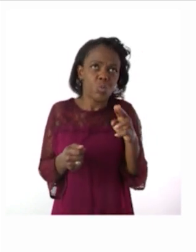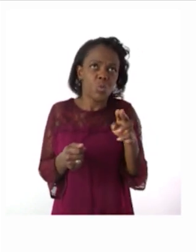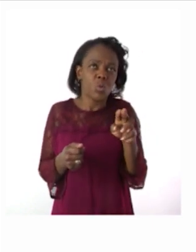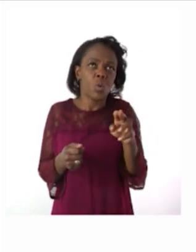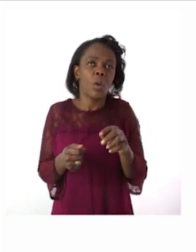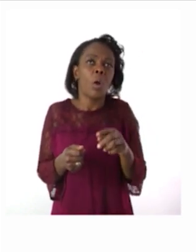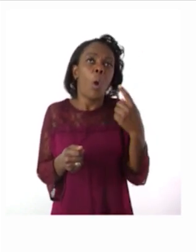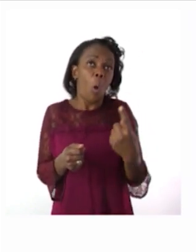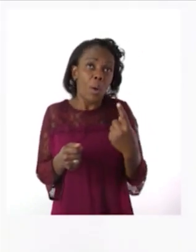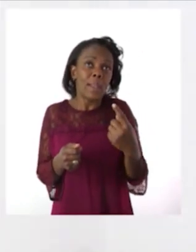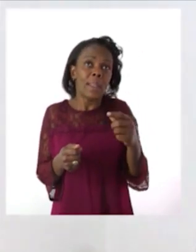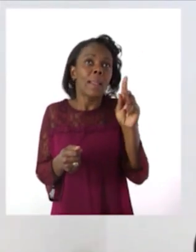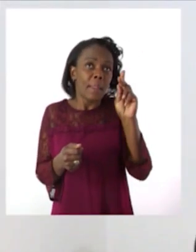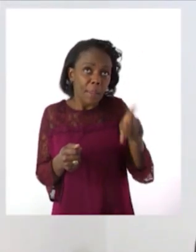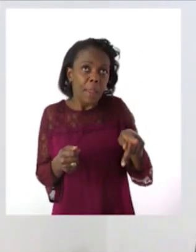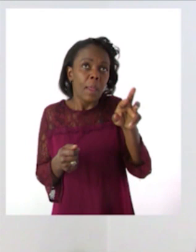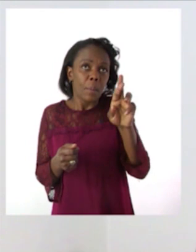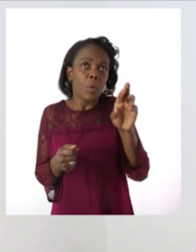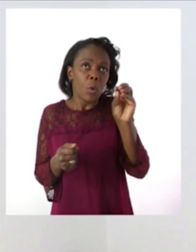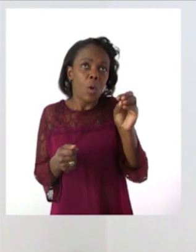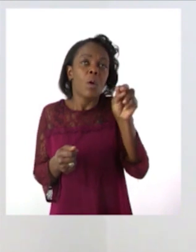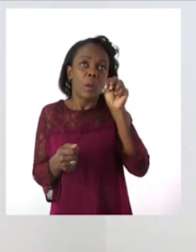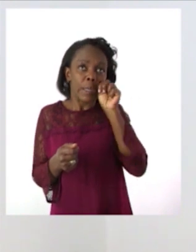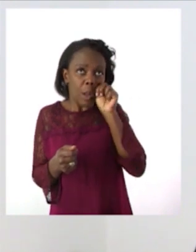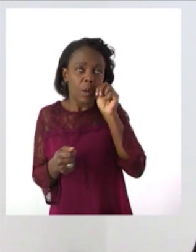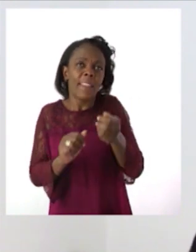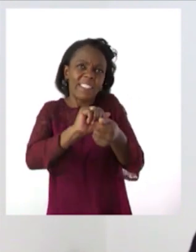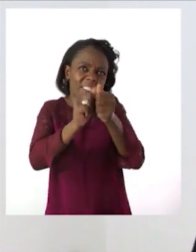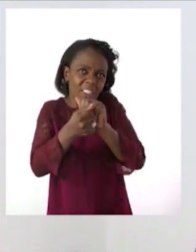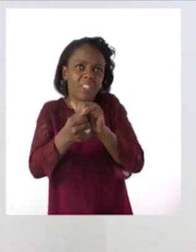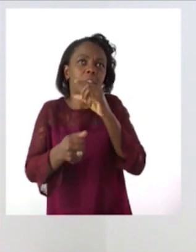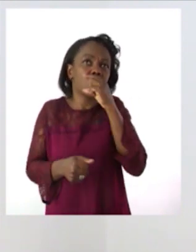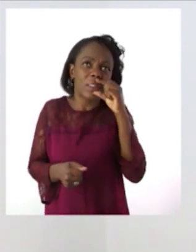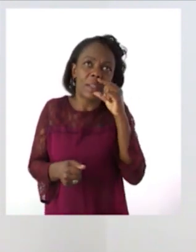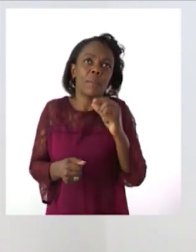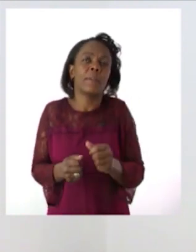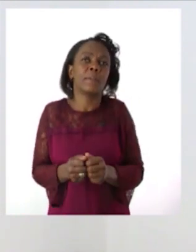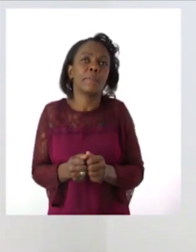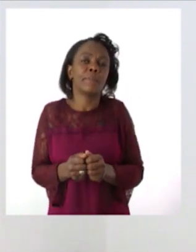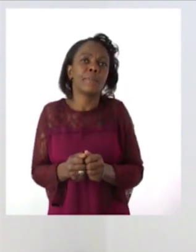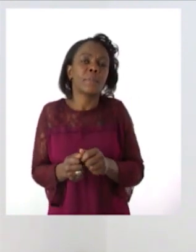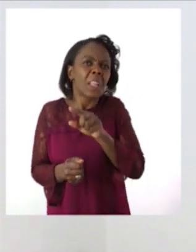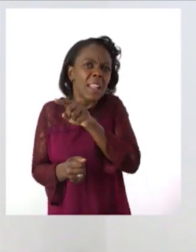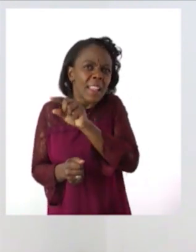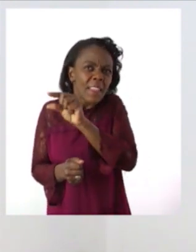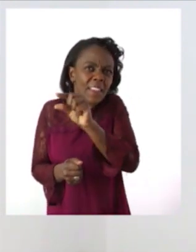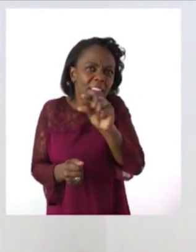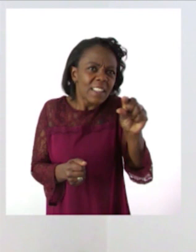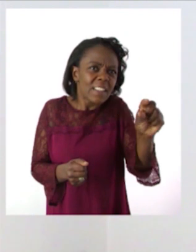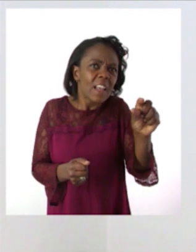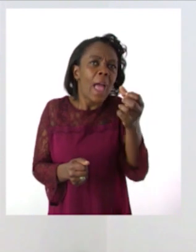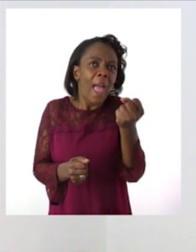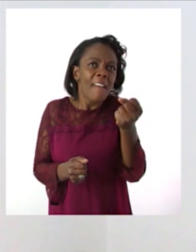a pronoun, the word that replaces a name. So in this sentence, we have Angela. So can we underline